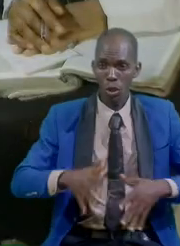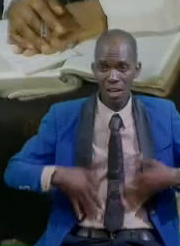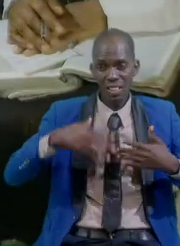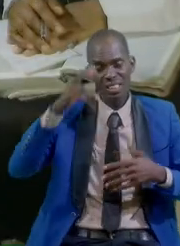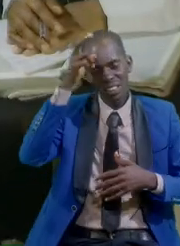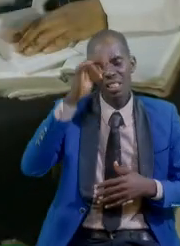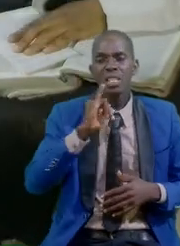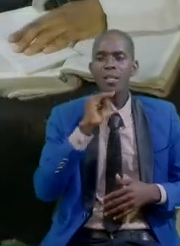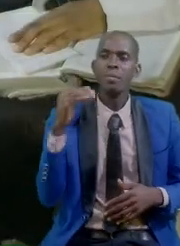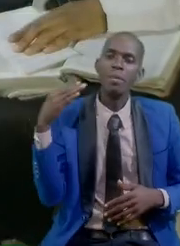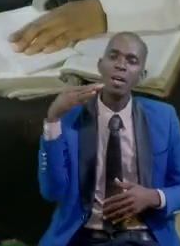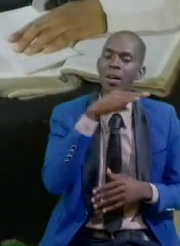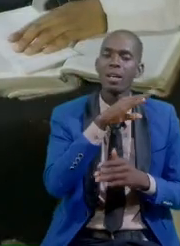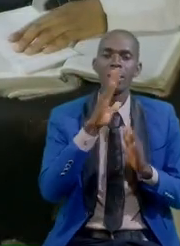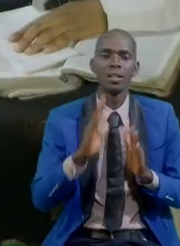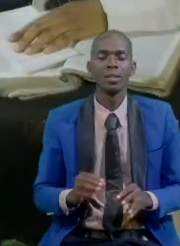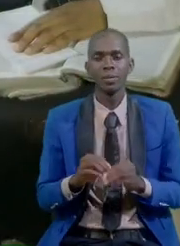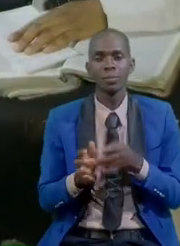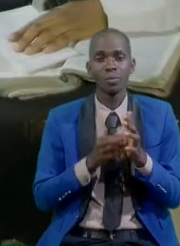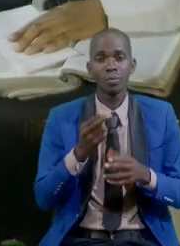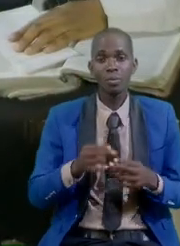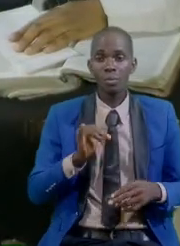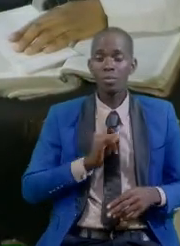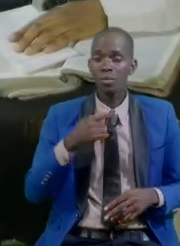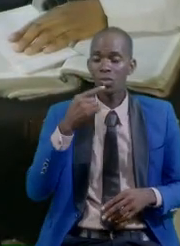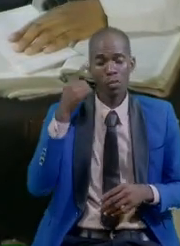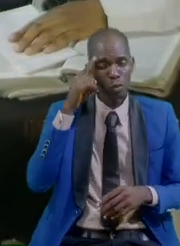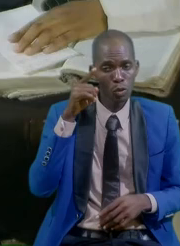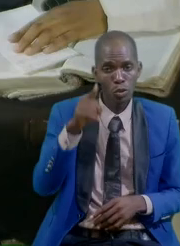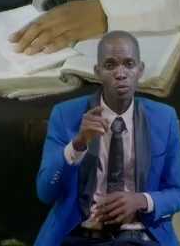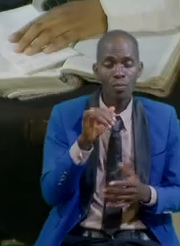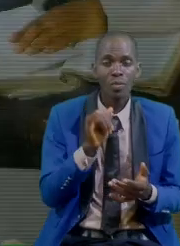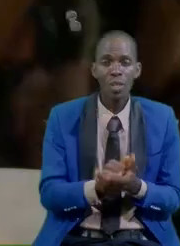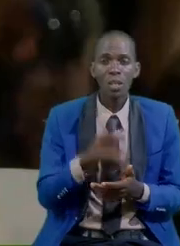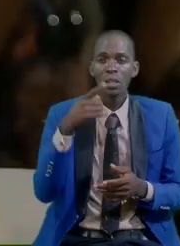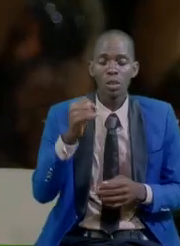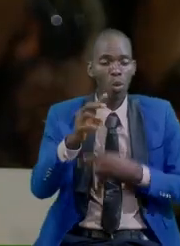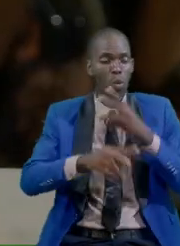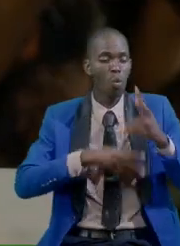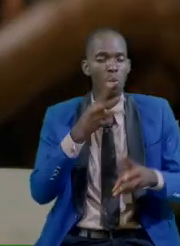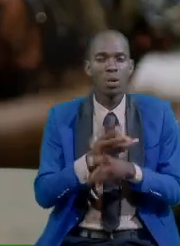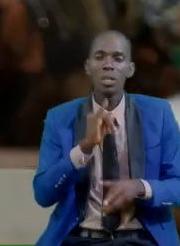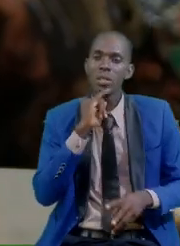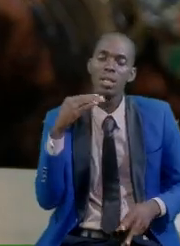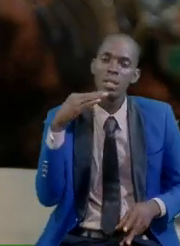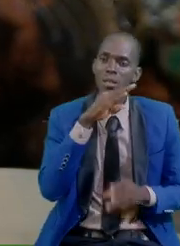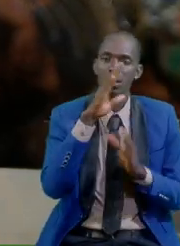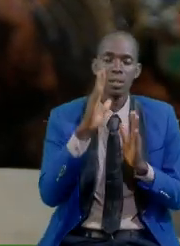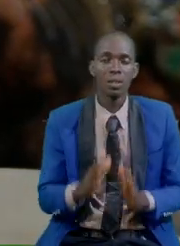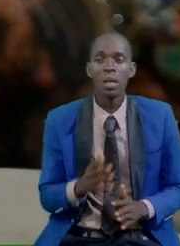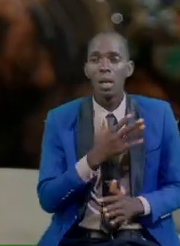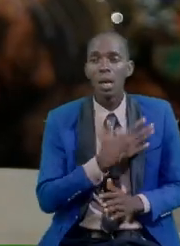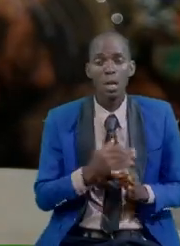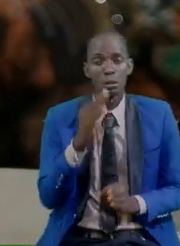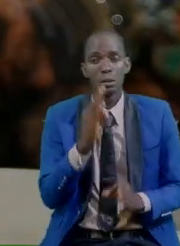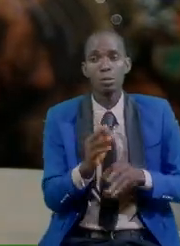a liar. I say on your life, the world is a liar. And if they think